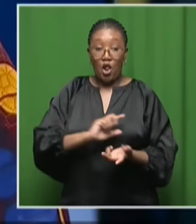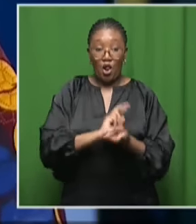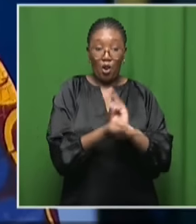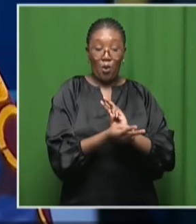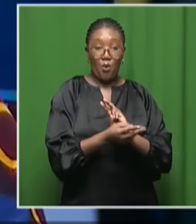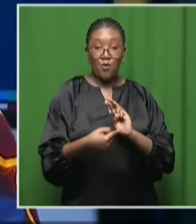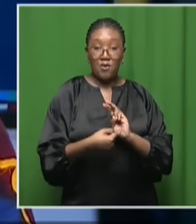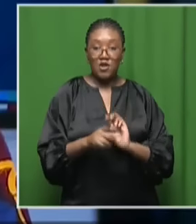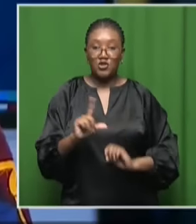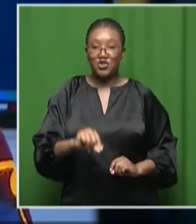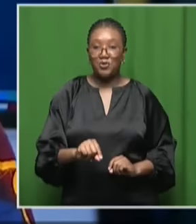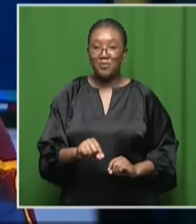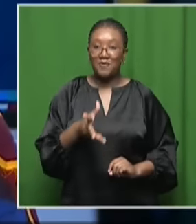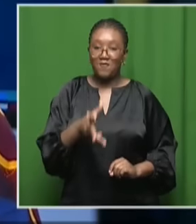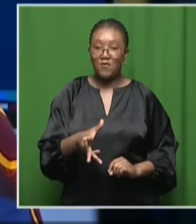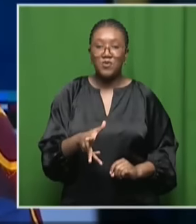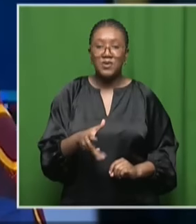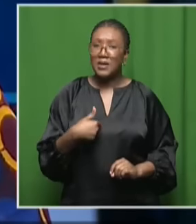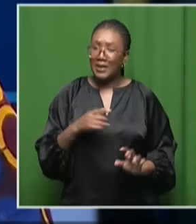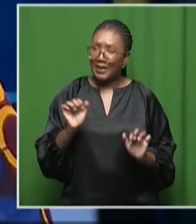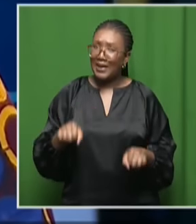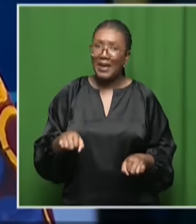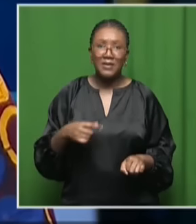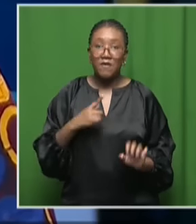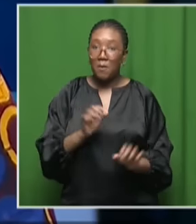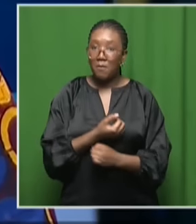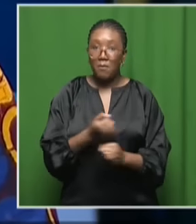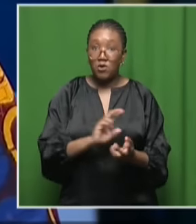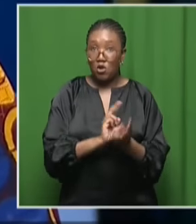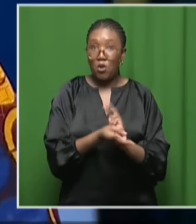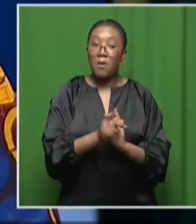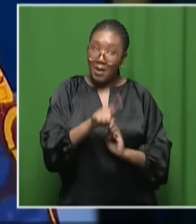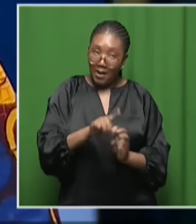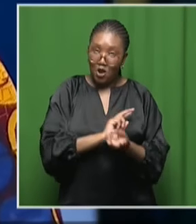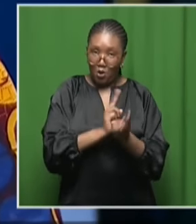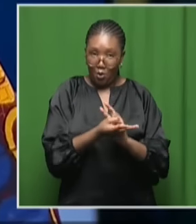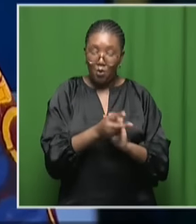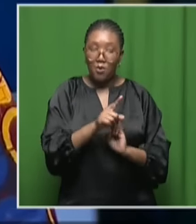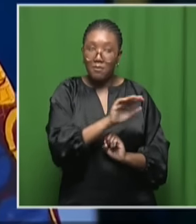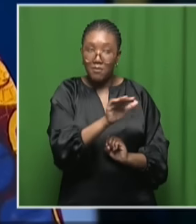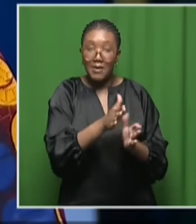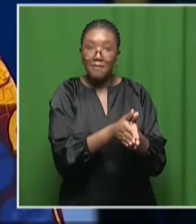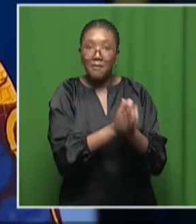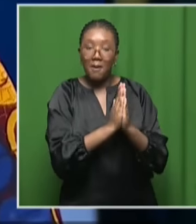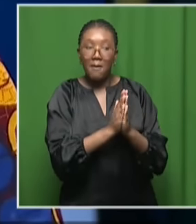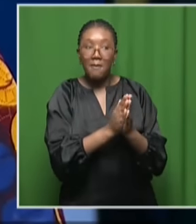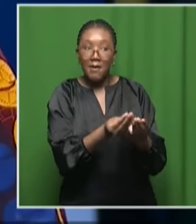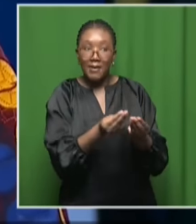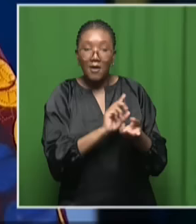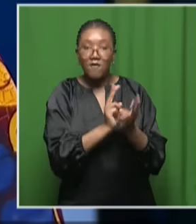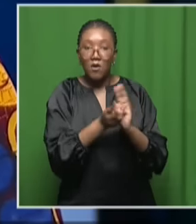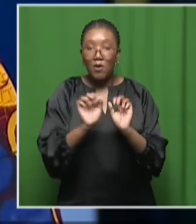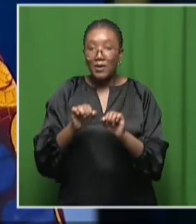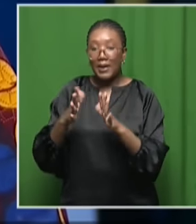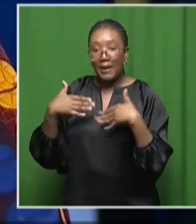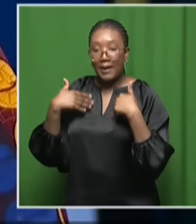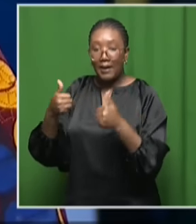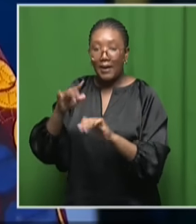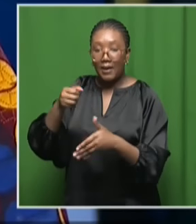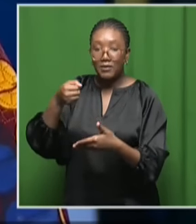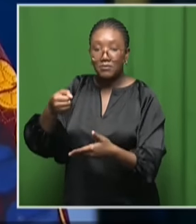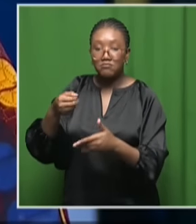Because ultimately countries need to take loans in order to be able to do the kind of investment that is required into healthcare, into education, into developing